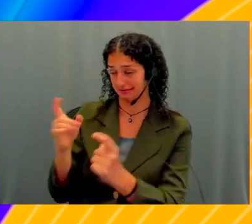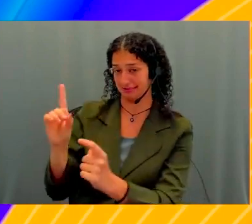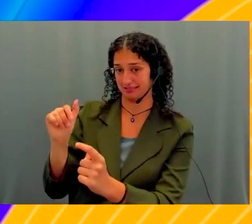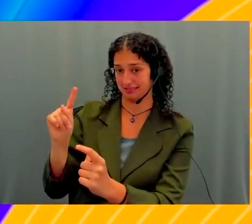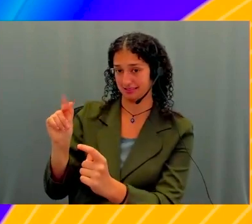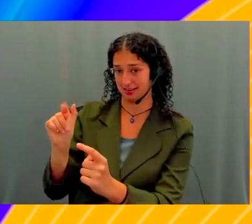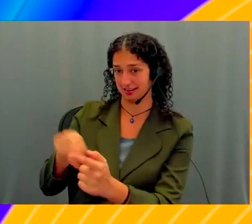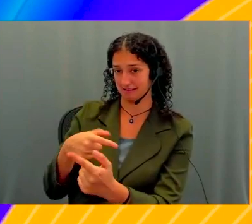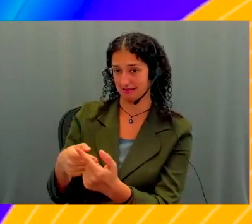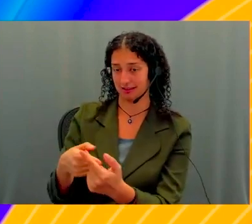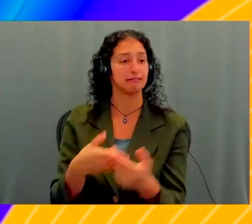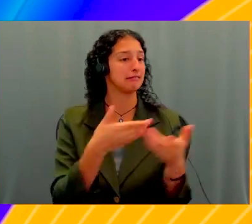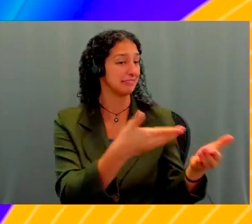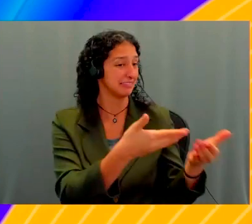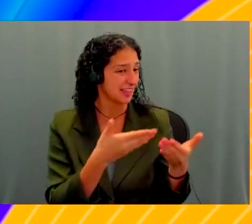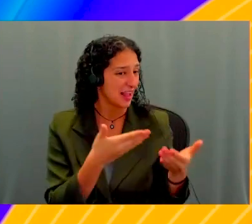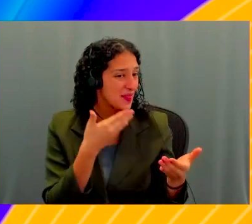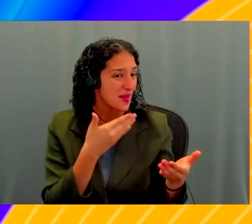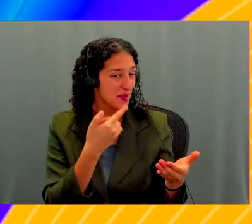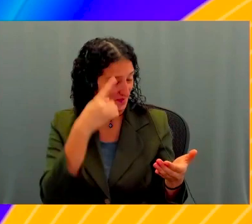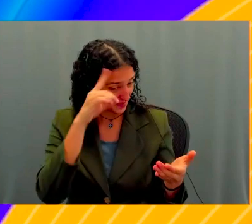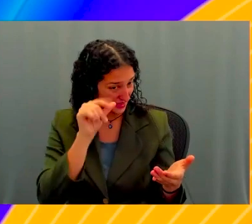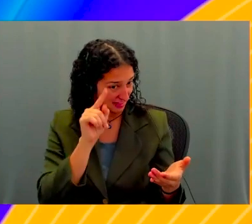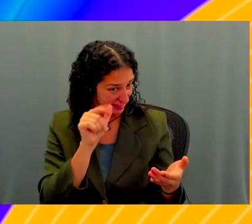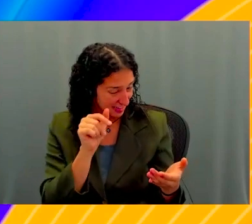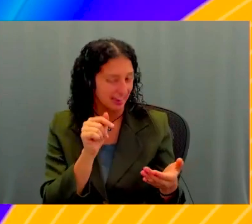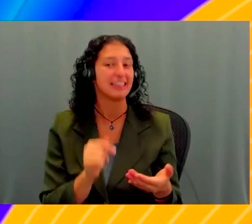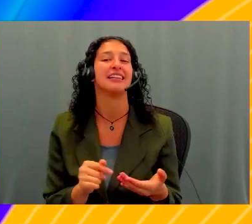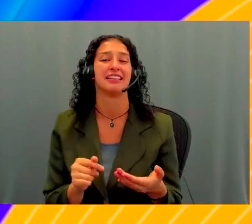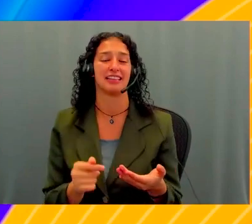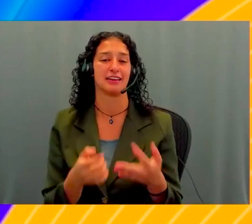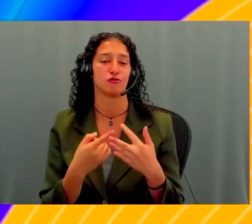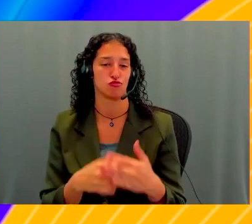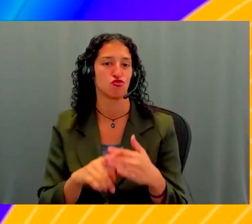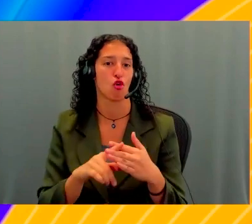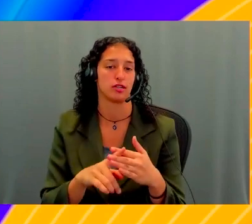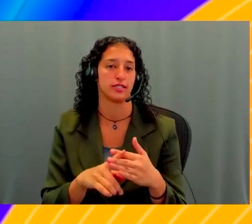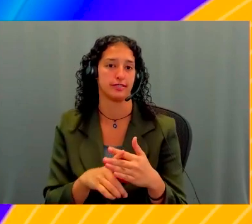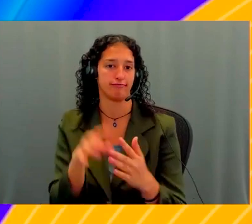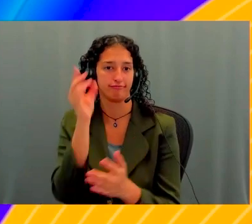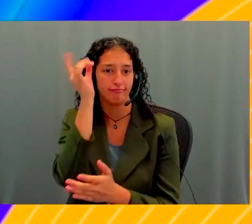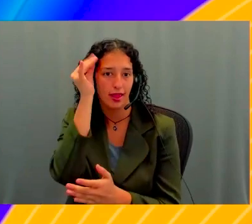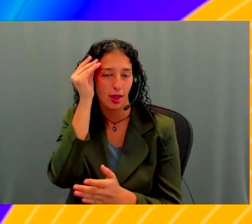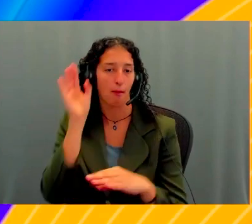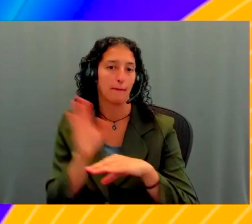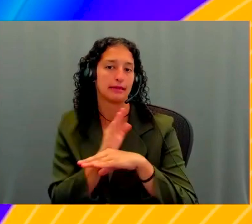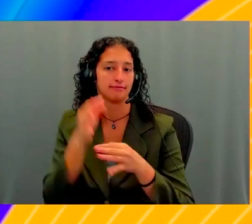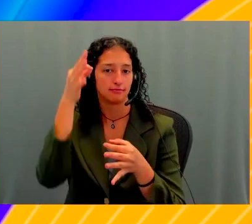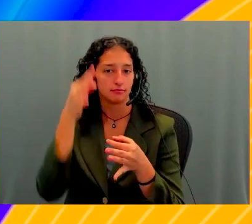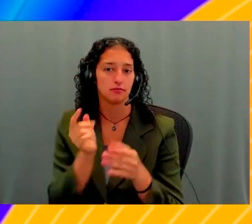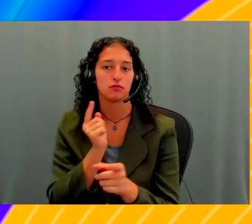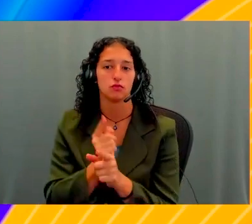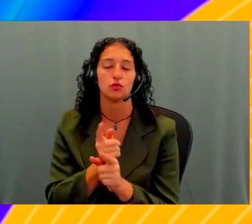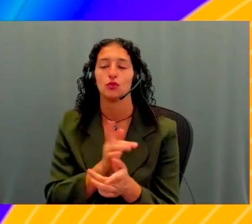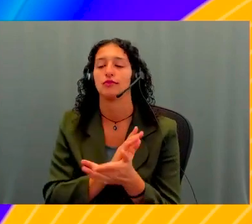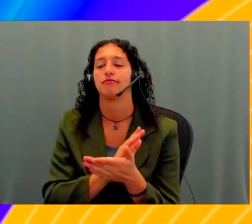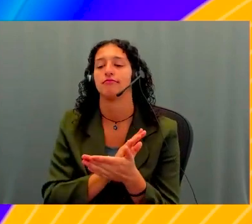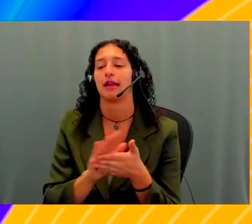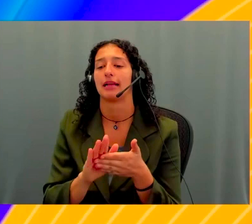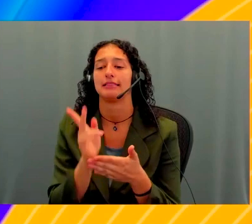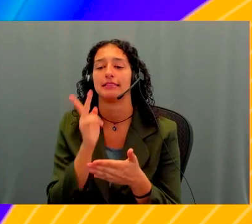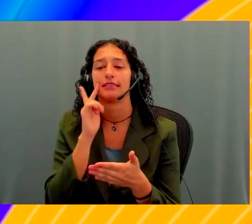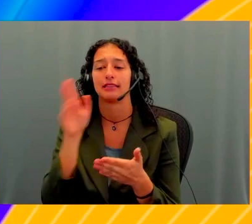thanks IoT folks for giving us the data. Let's make some business decisions based off of it and stuff. So it's nice to see the full picture